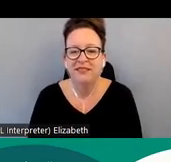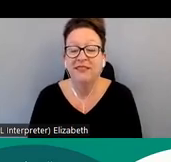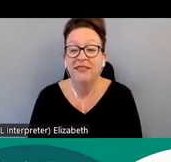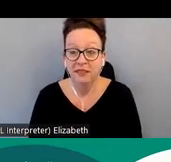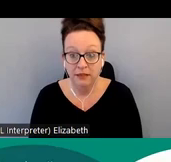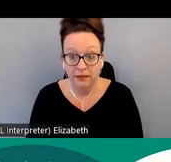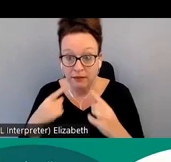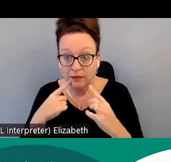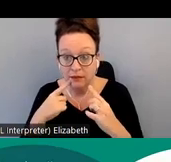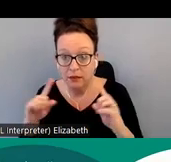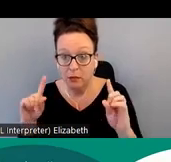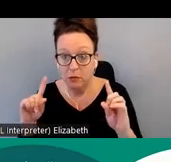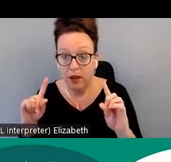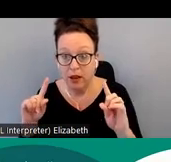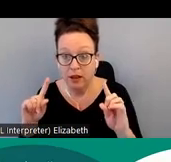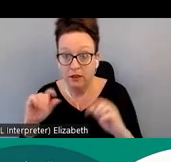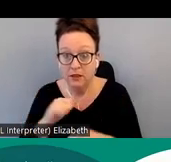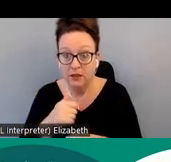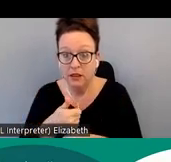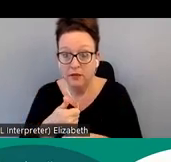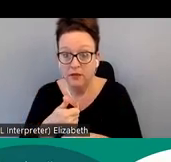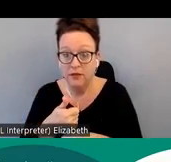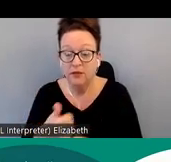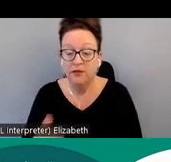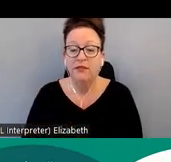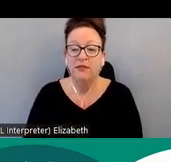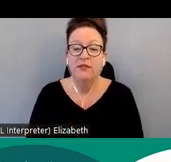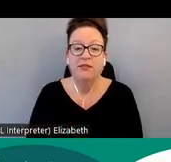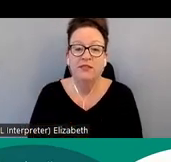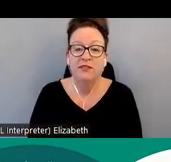Has it been enabled?